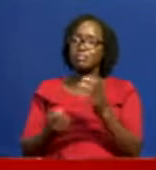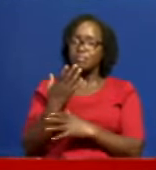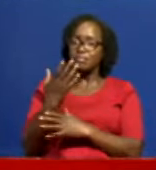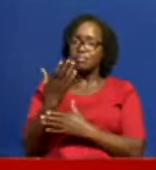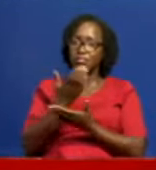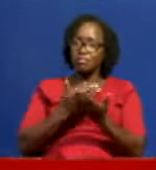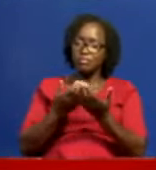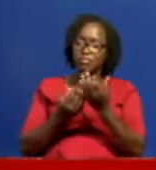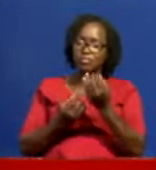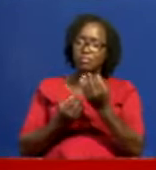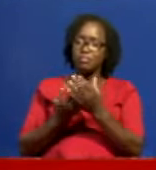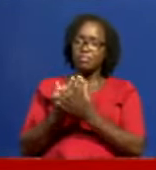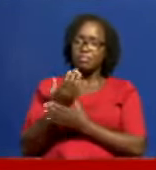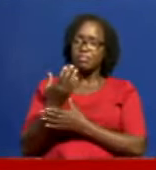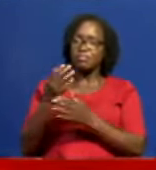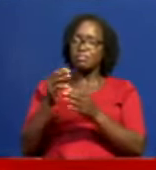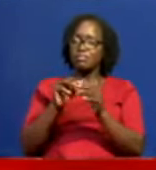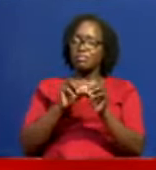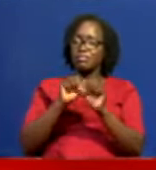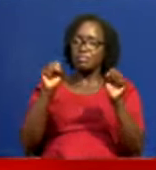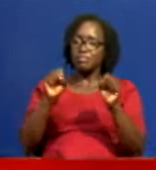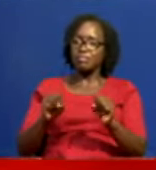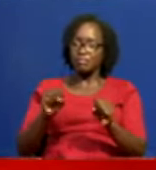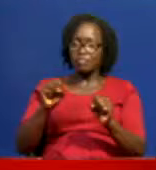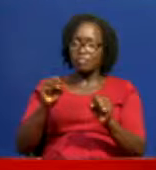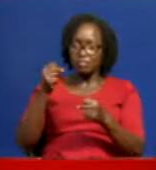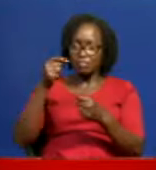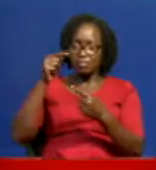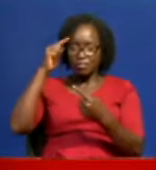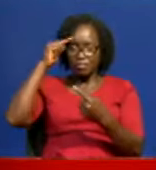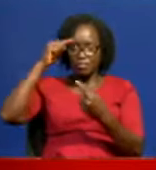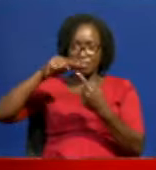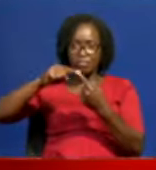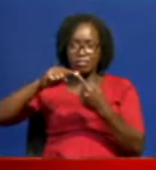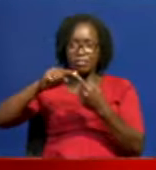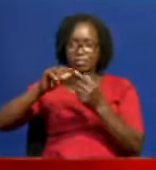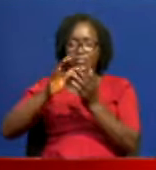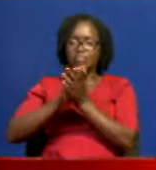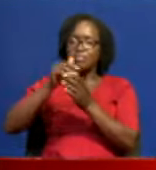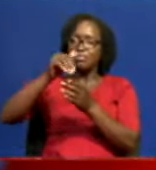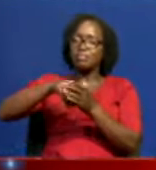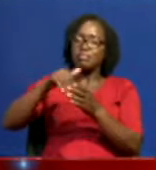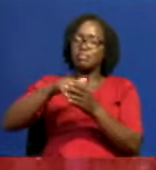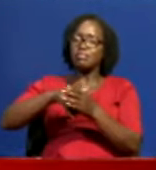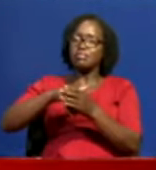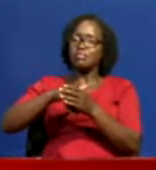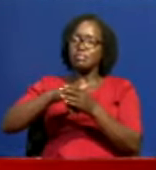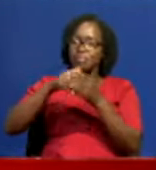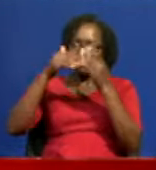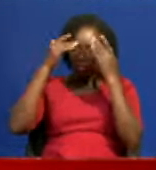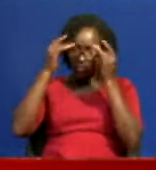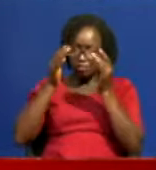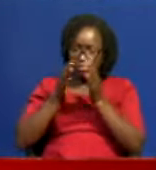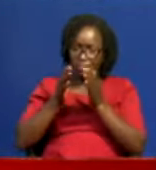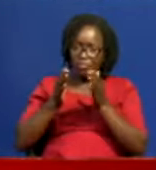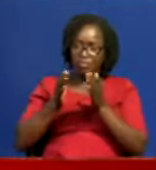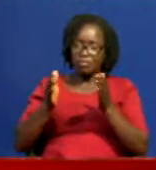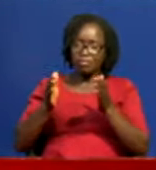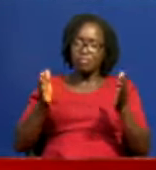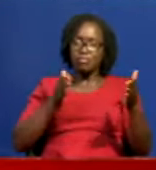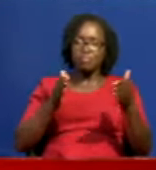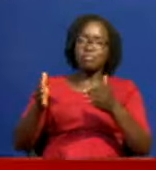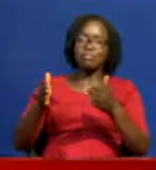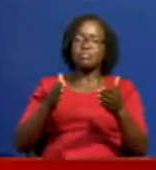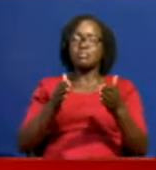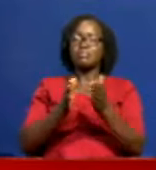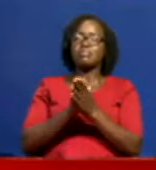economic growth model intentionally designed to be inclusive, deliberately expanding opportunities